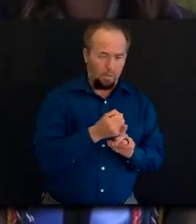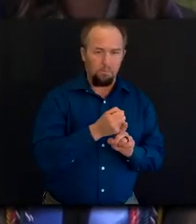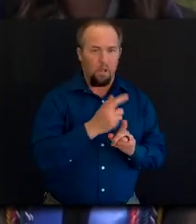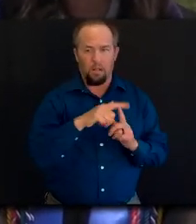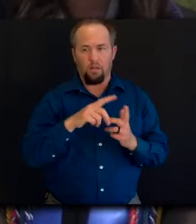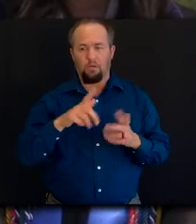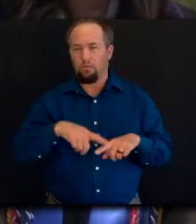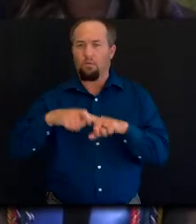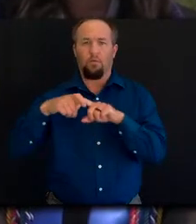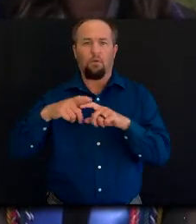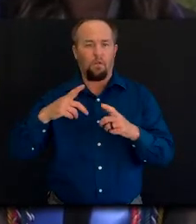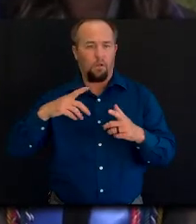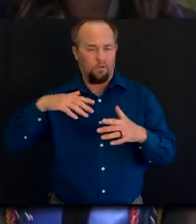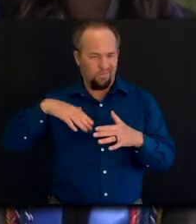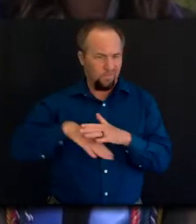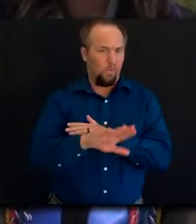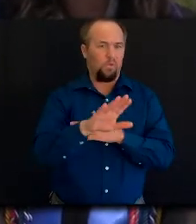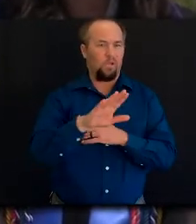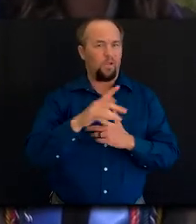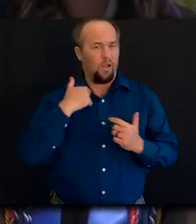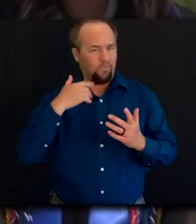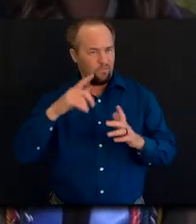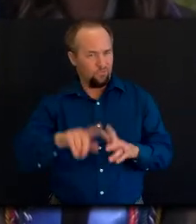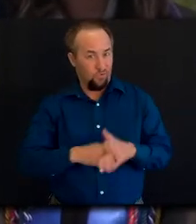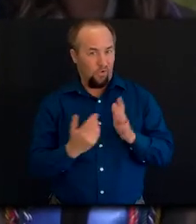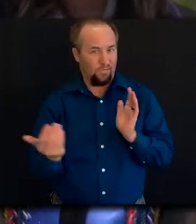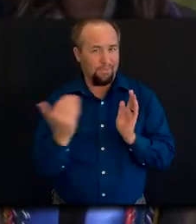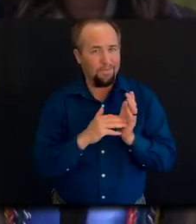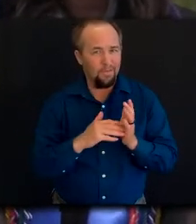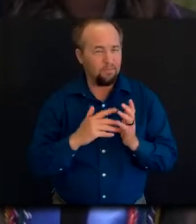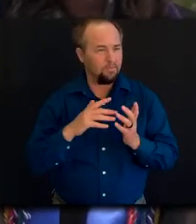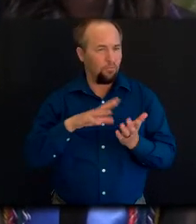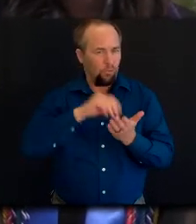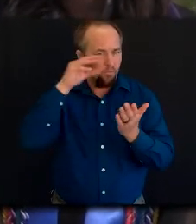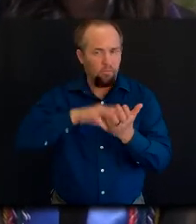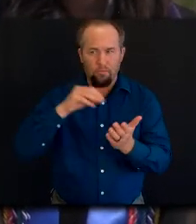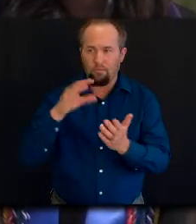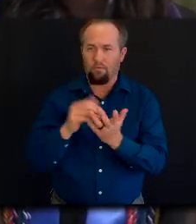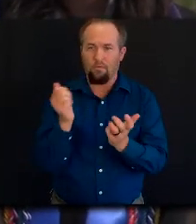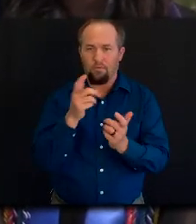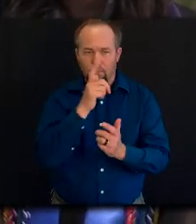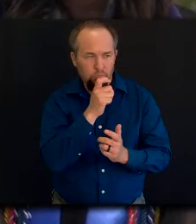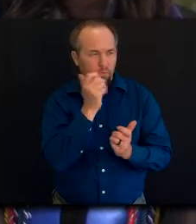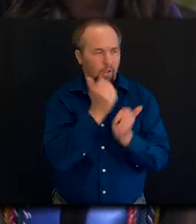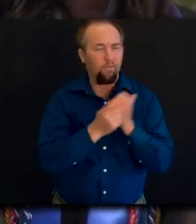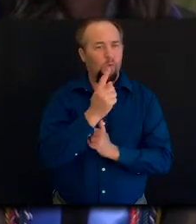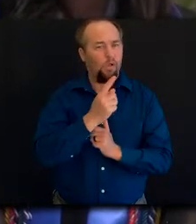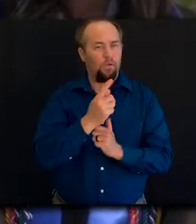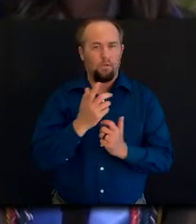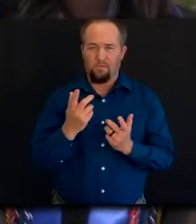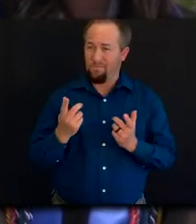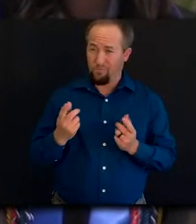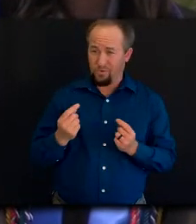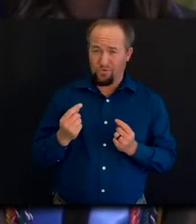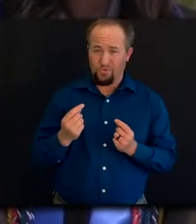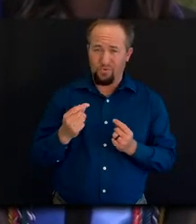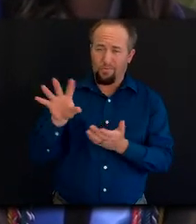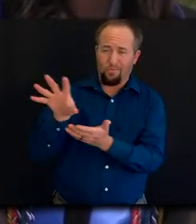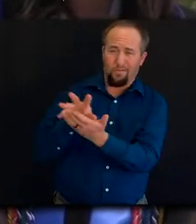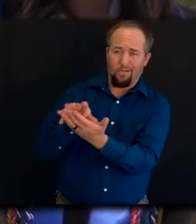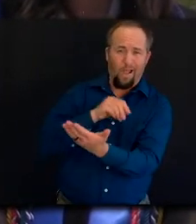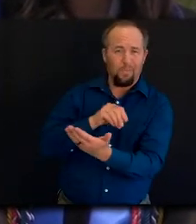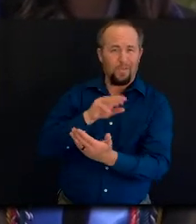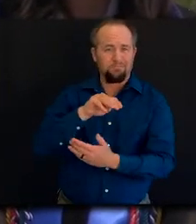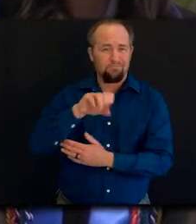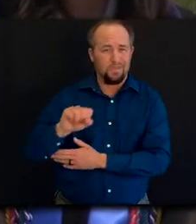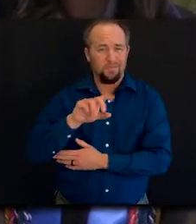had to rebuild the school spirit of our lost years. And the only way we did that was by taking after Miss Debbie. We